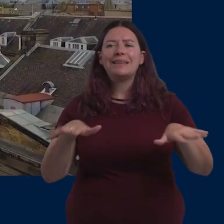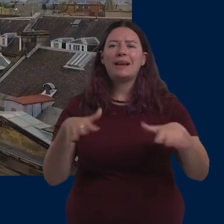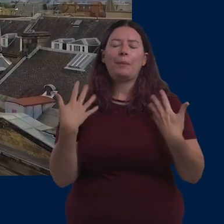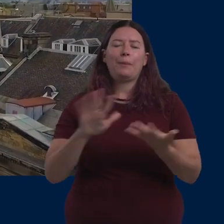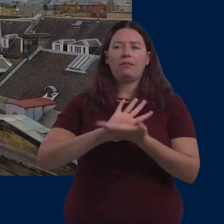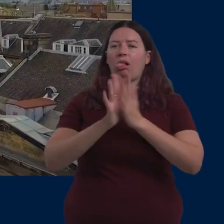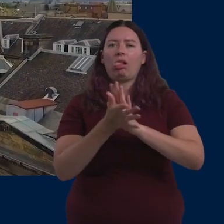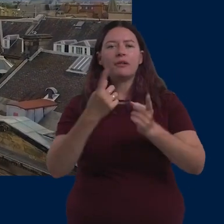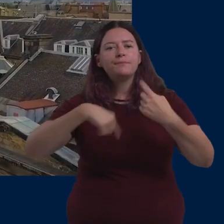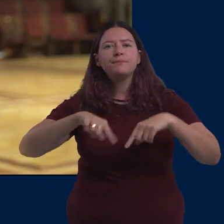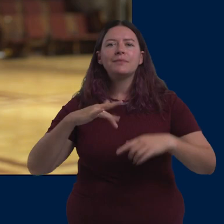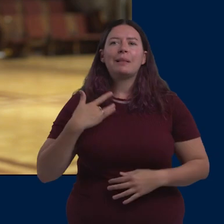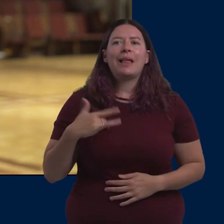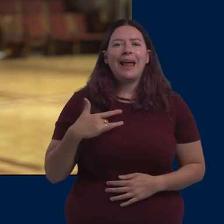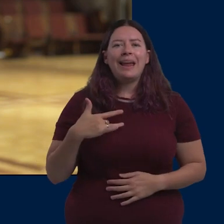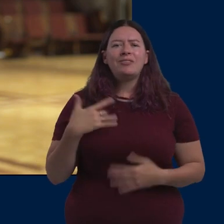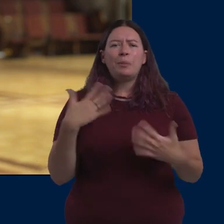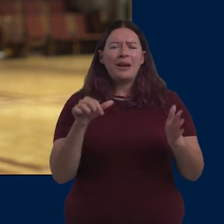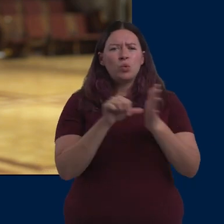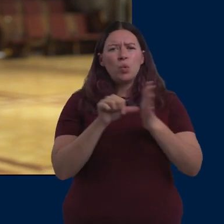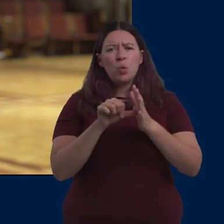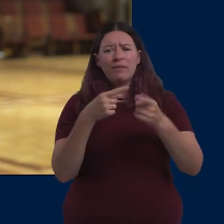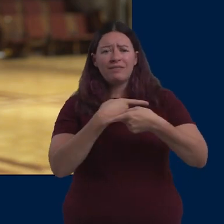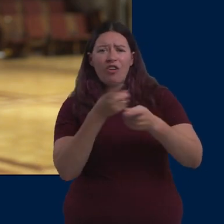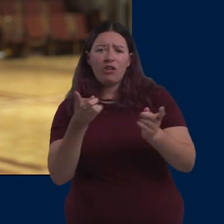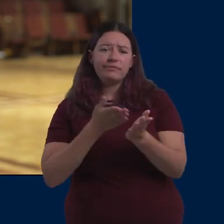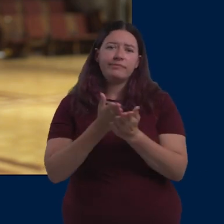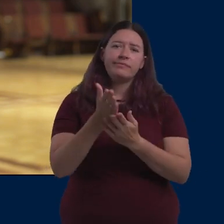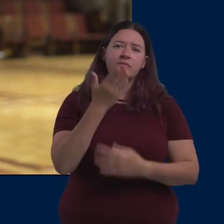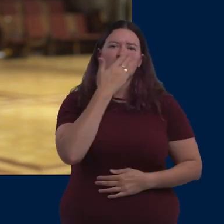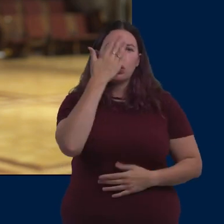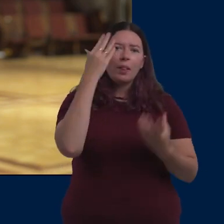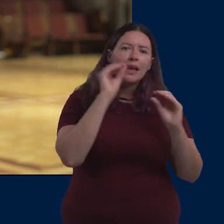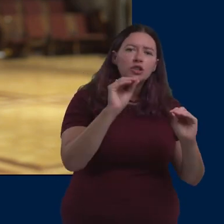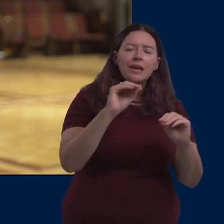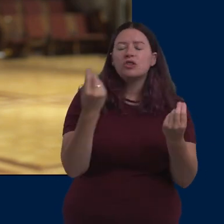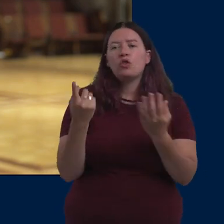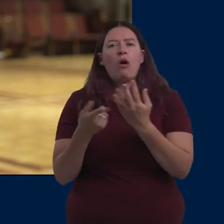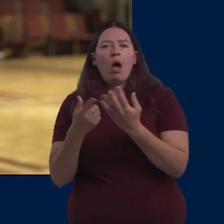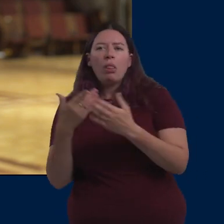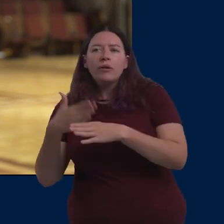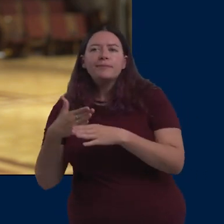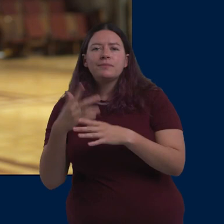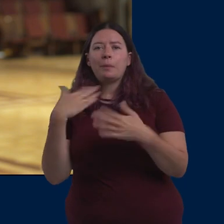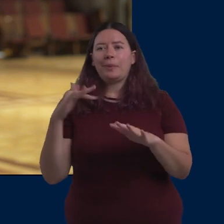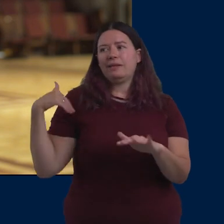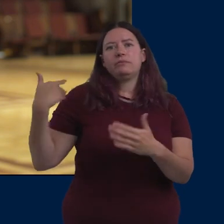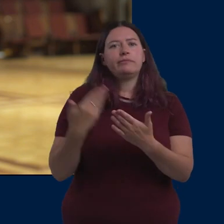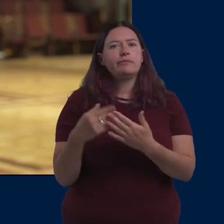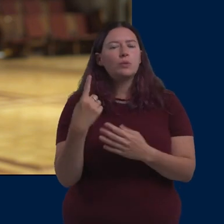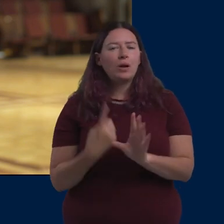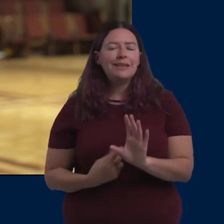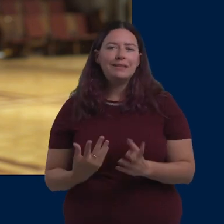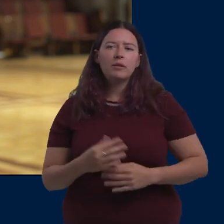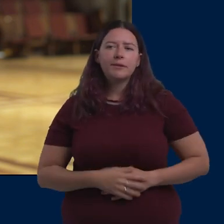our lives upside down, and it has posed particular challenges for all of you as you complete your school education or whatever else